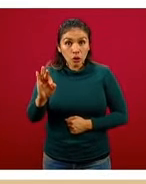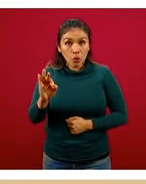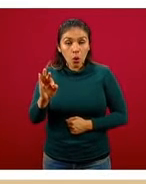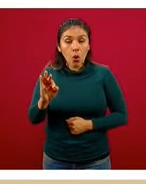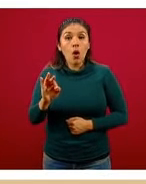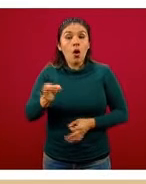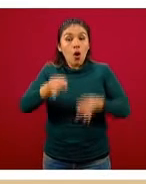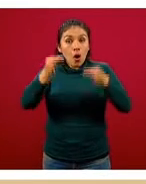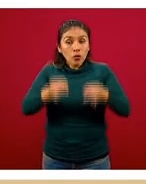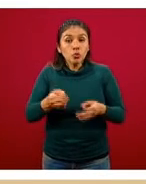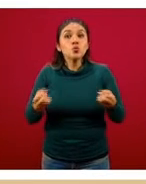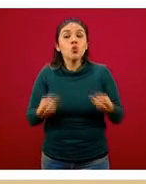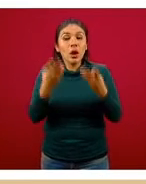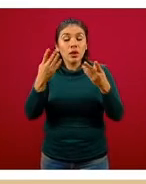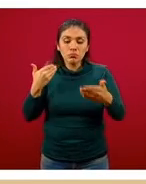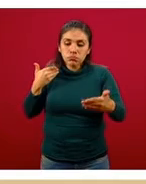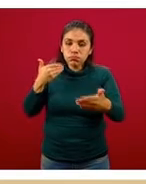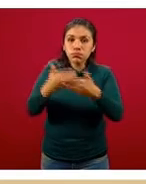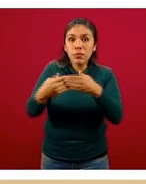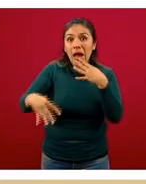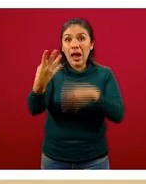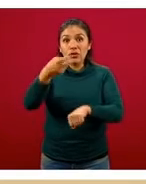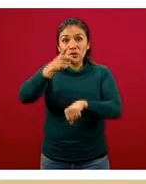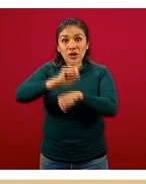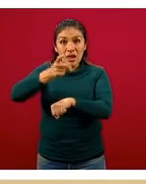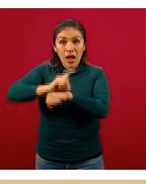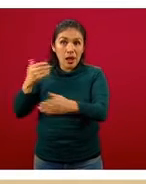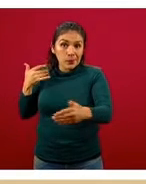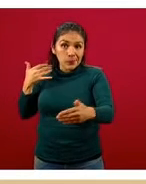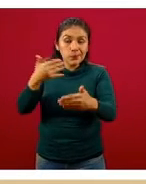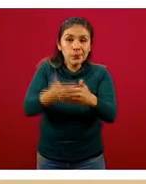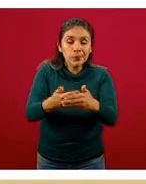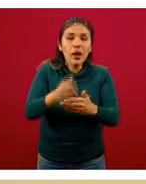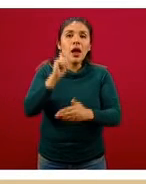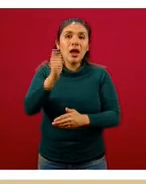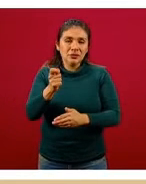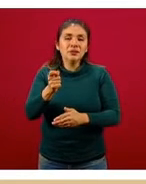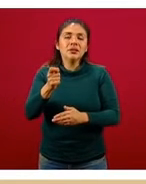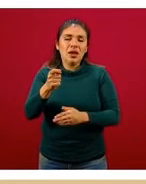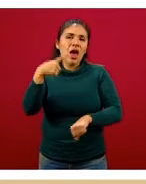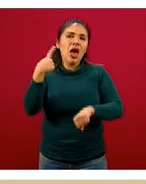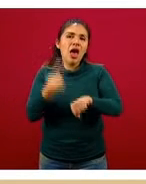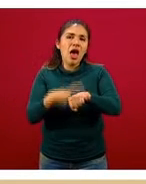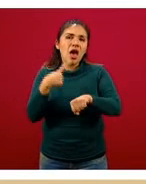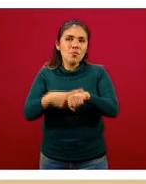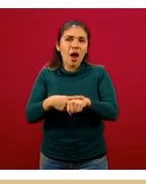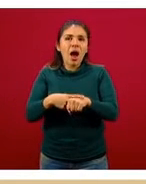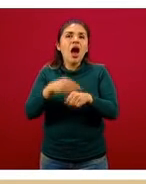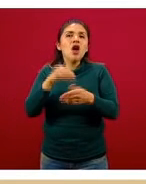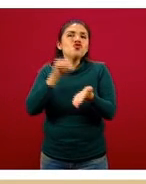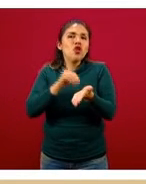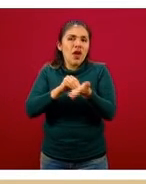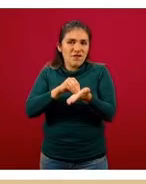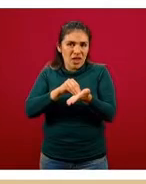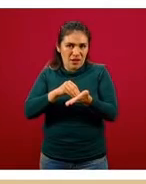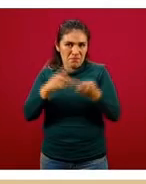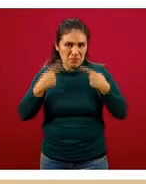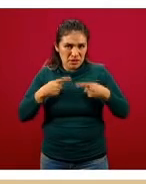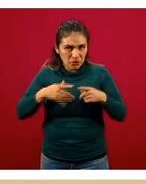We take a look at the international data. We'll see that the active